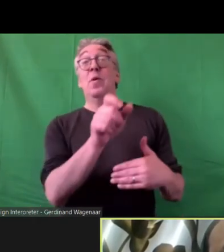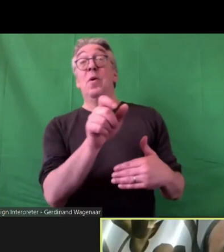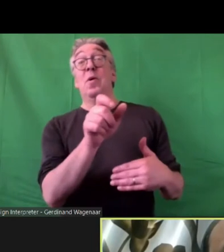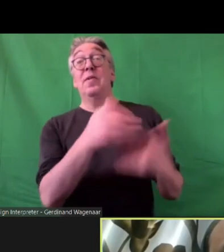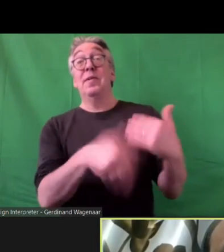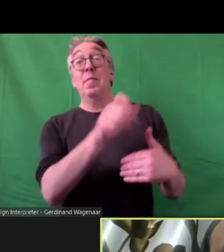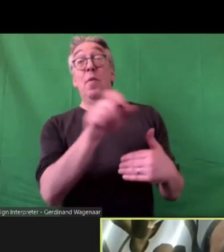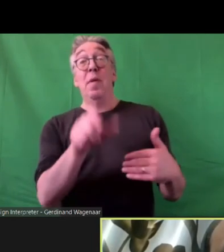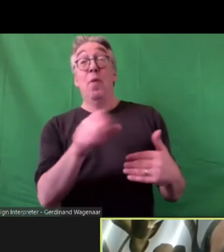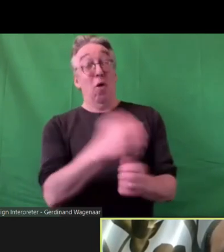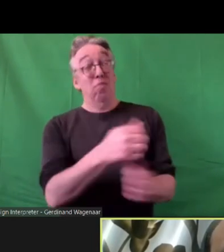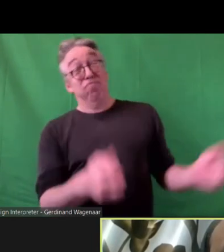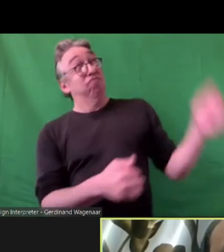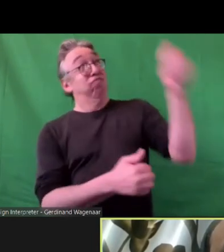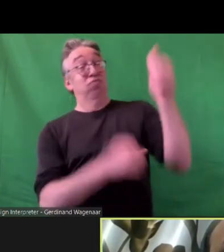is working in